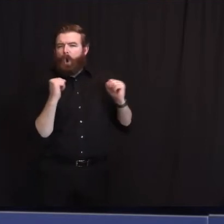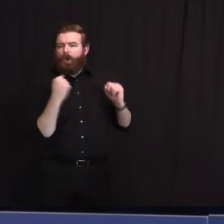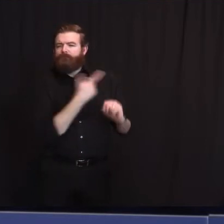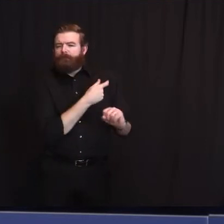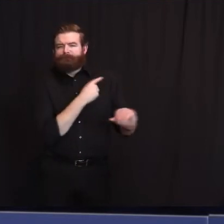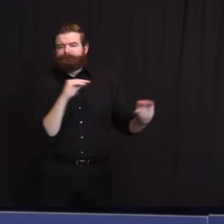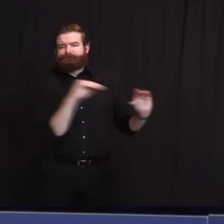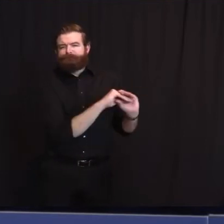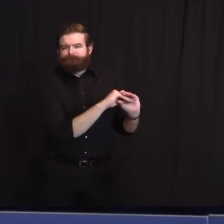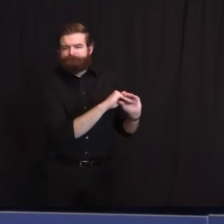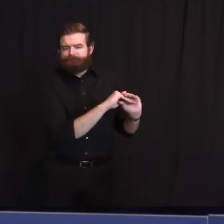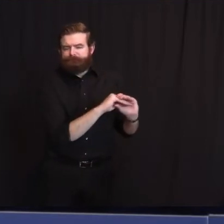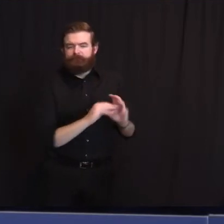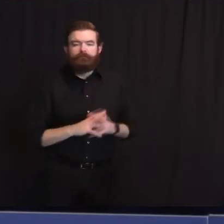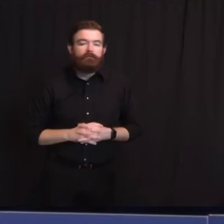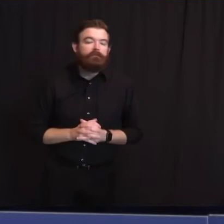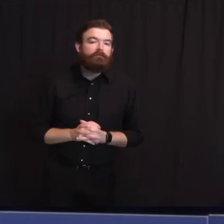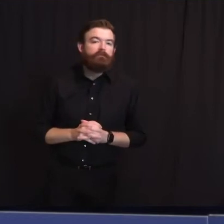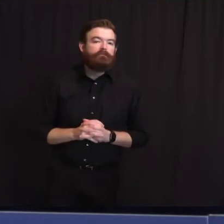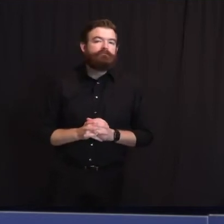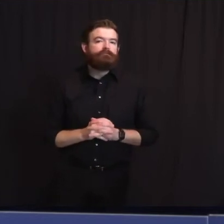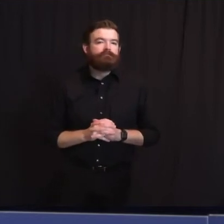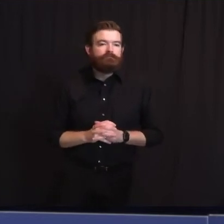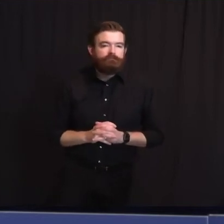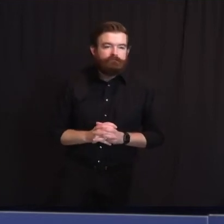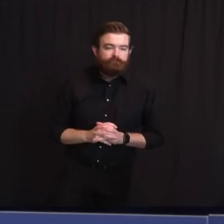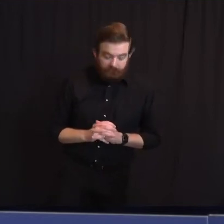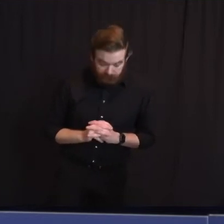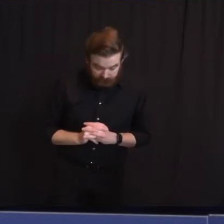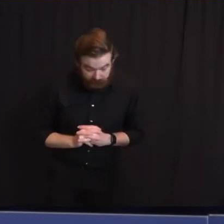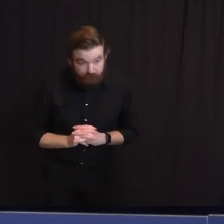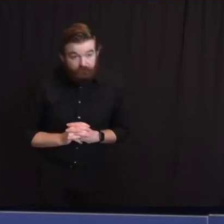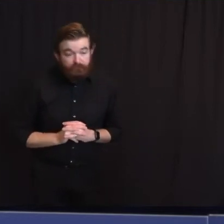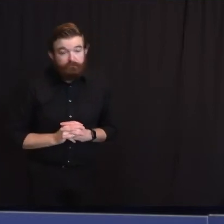accommodate all individuals currently eligible for the vaccine.